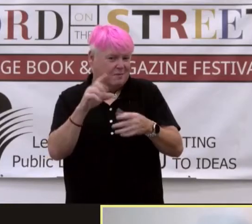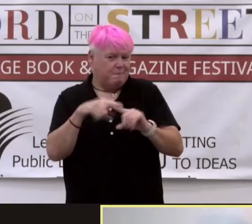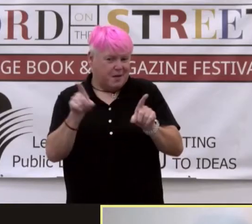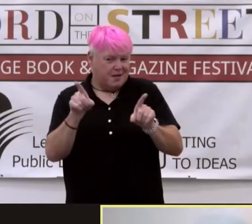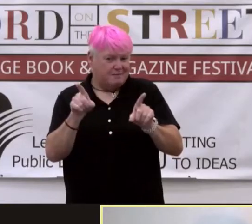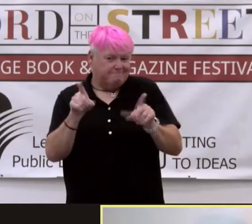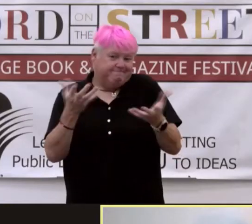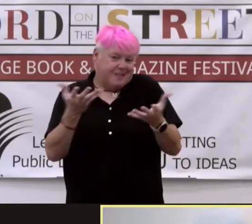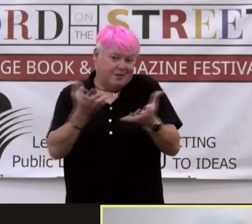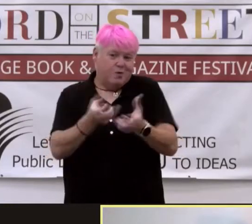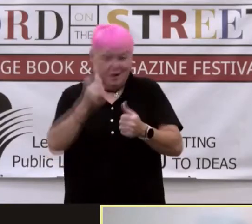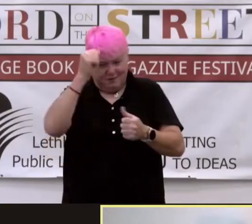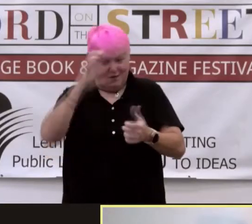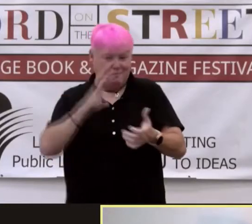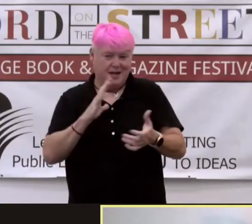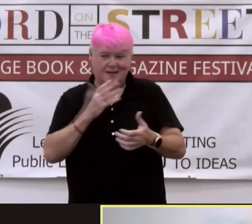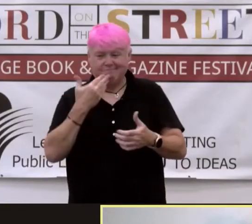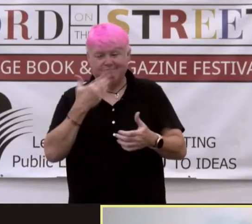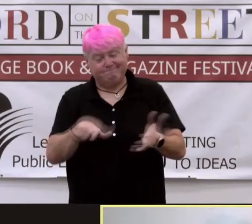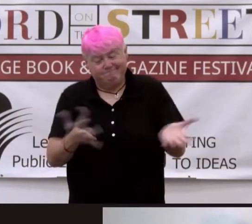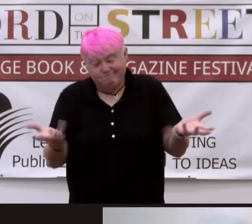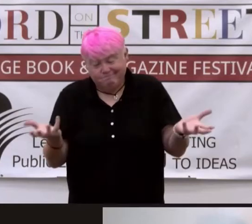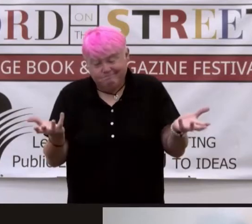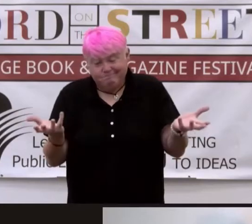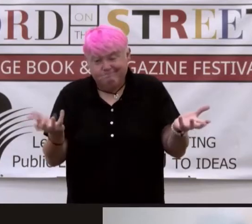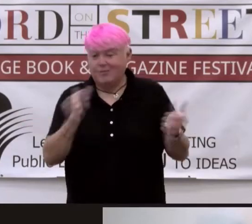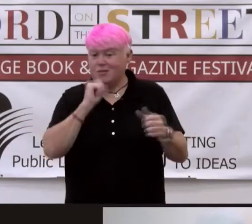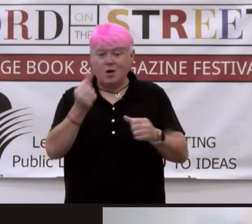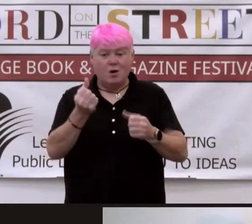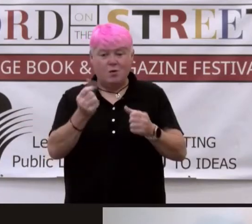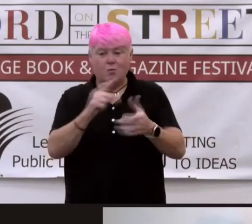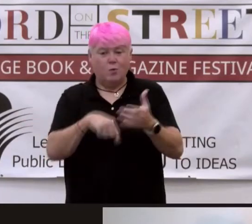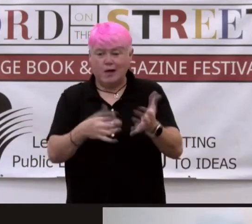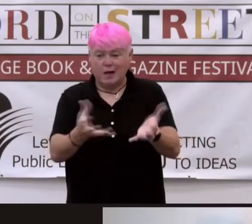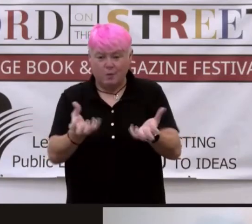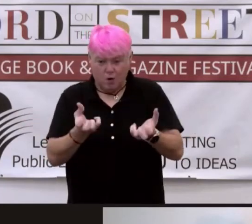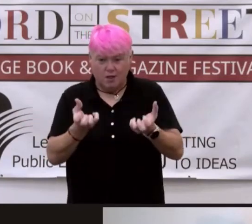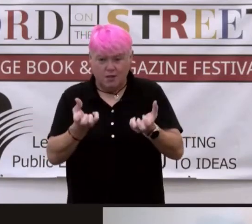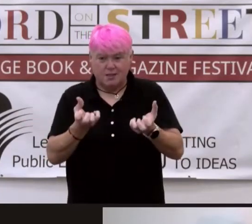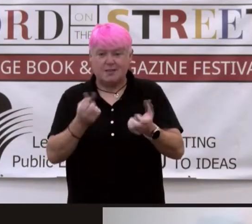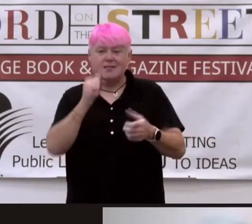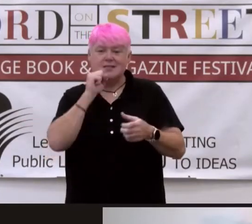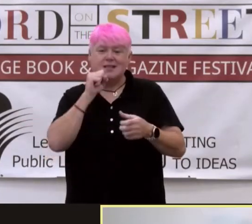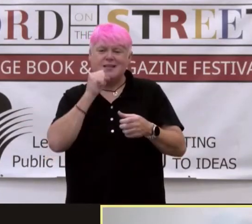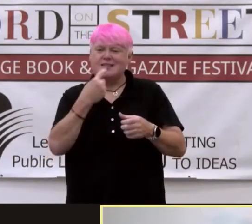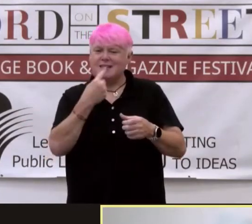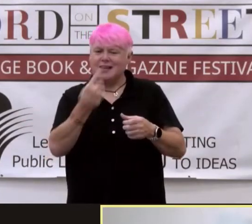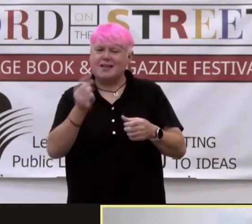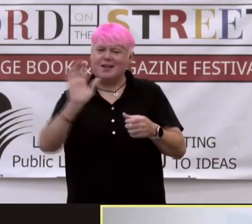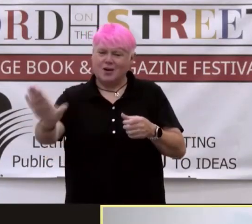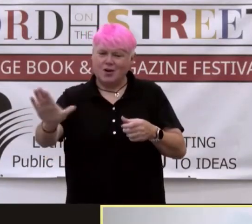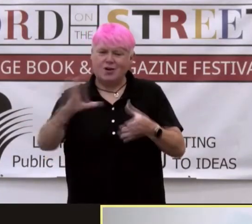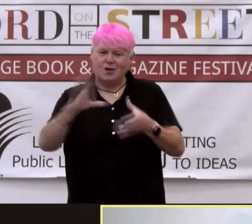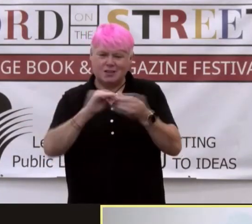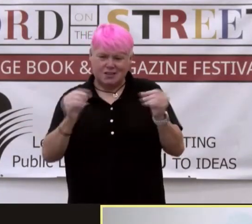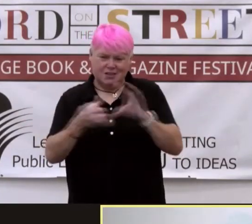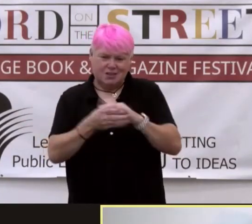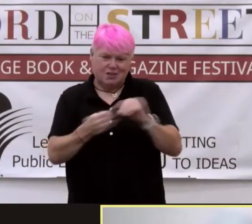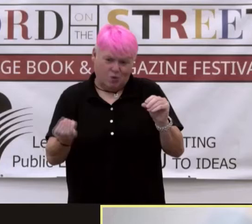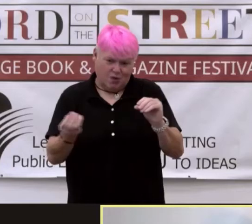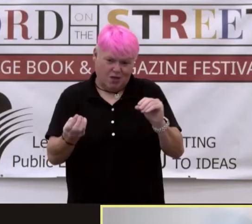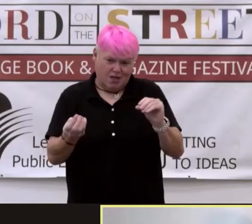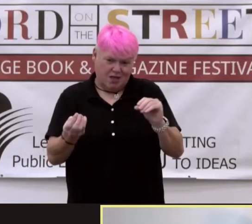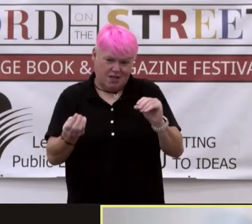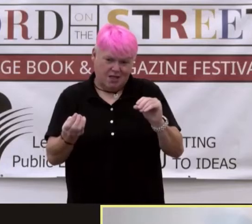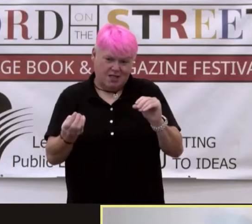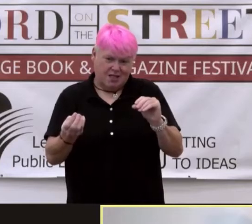but what can you do? Hollywood. Because he's still in there telling her story. Right. And they're like, well, maybe they wanted to turn it into his.